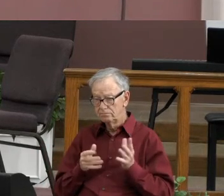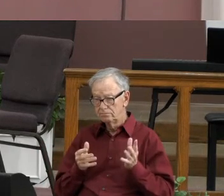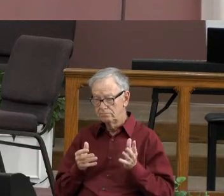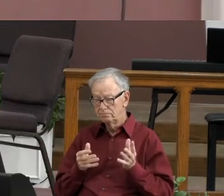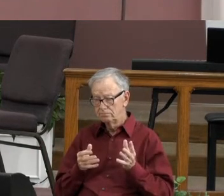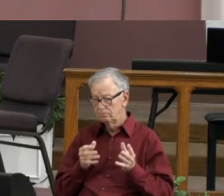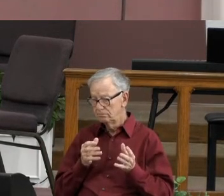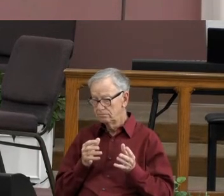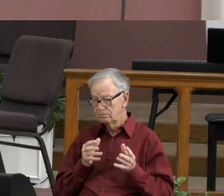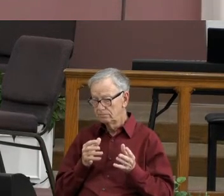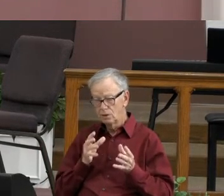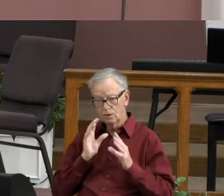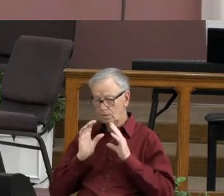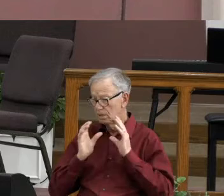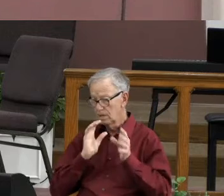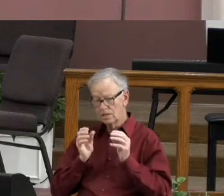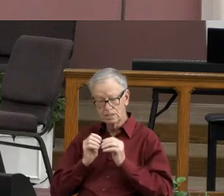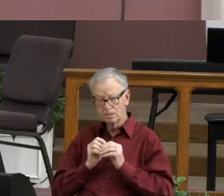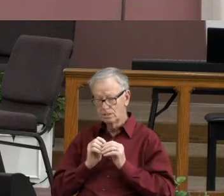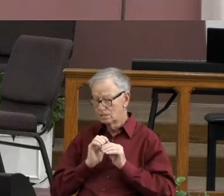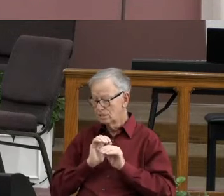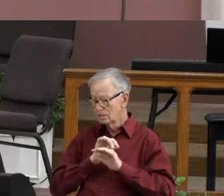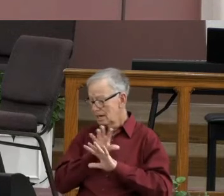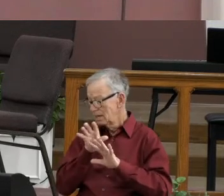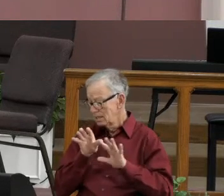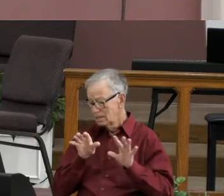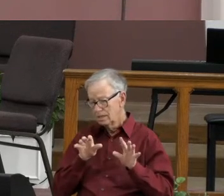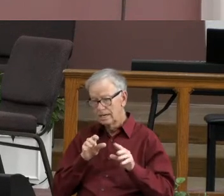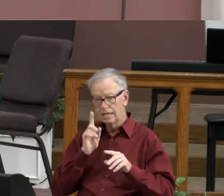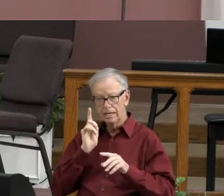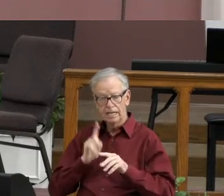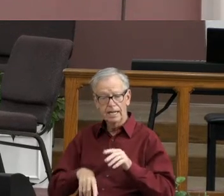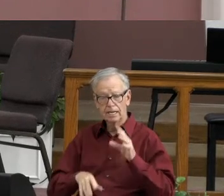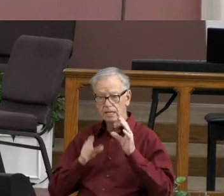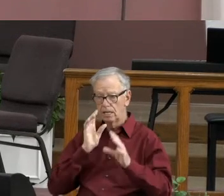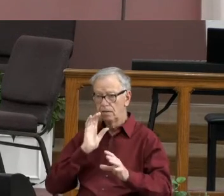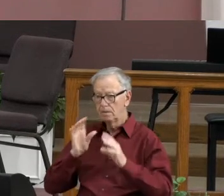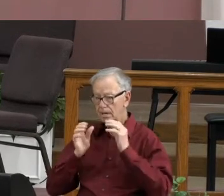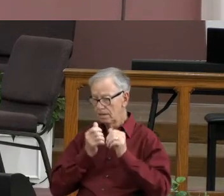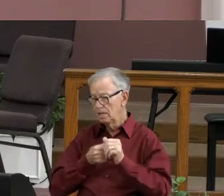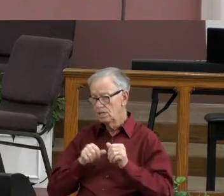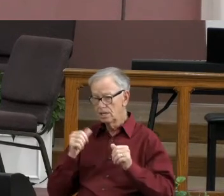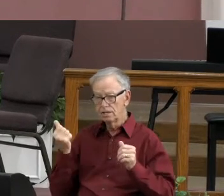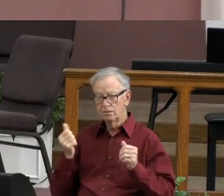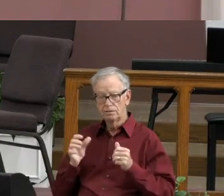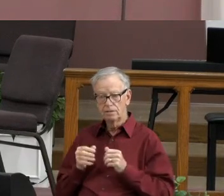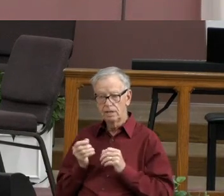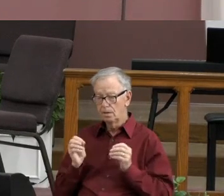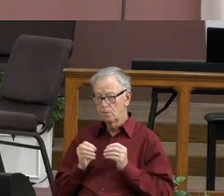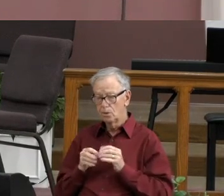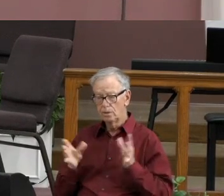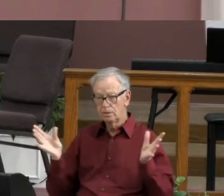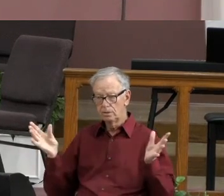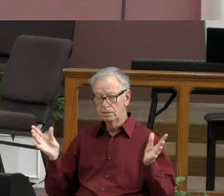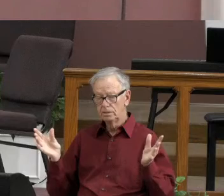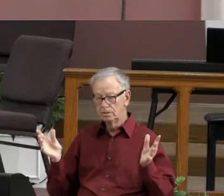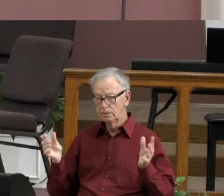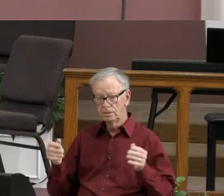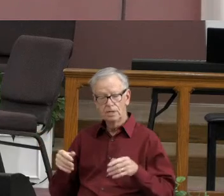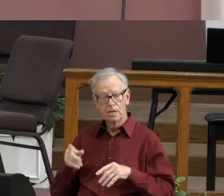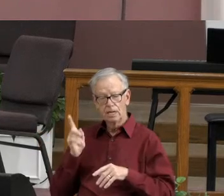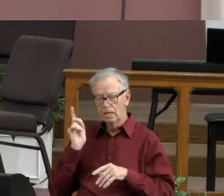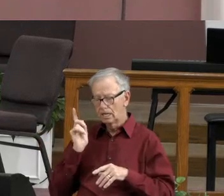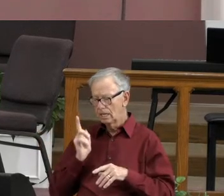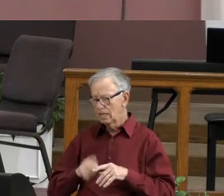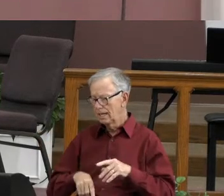But the situation at hand is they're scattered abroad here and they just can't communicate with each other. Physically, literally, they